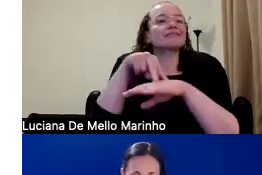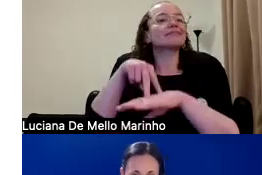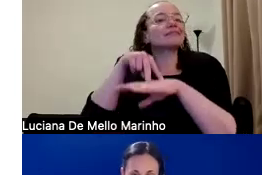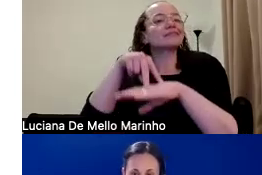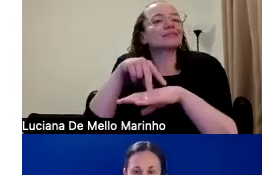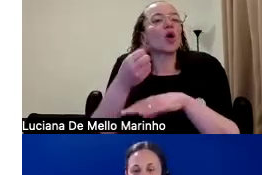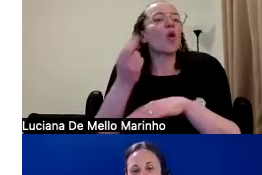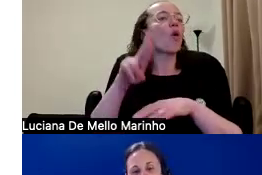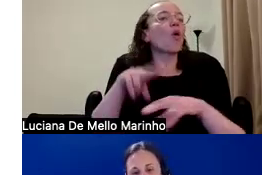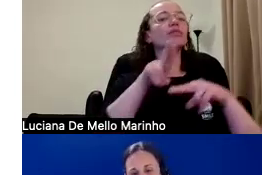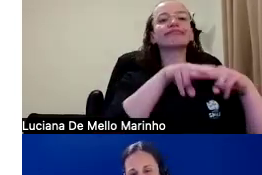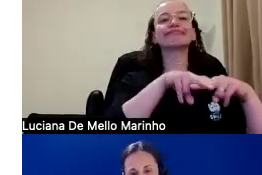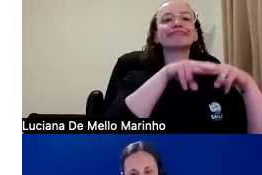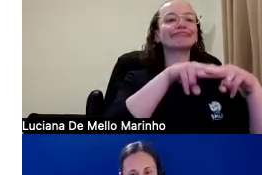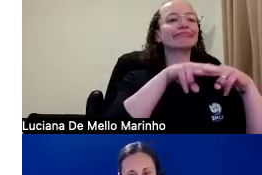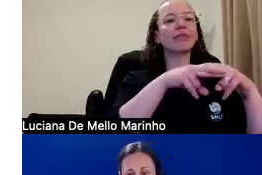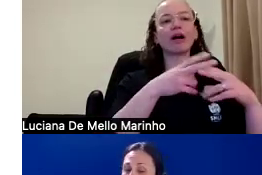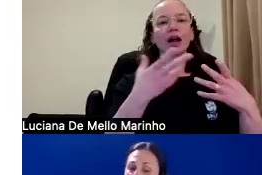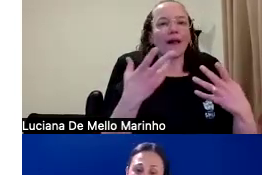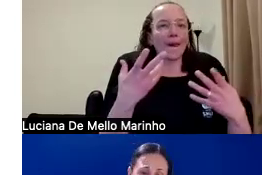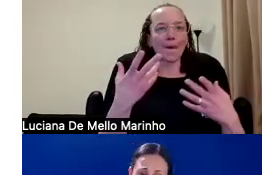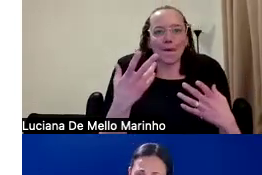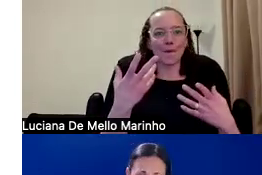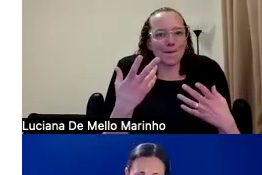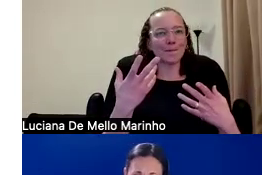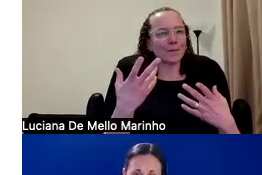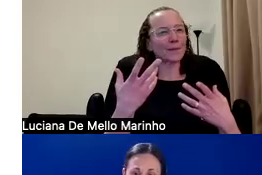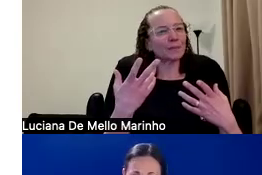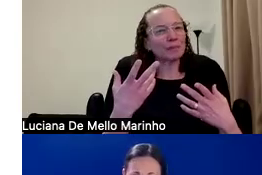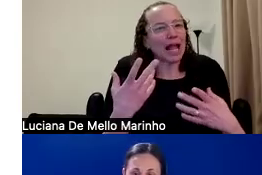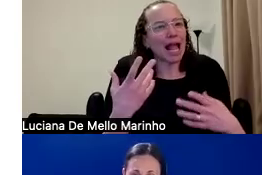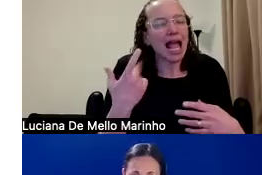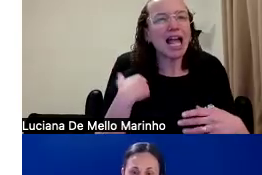able to move, and we can't just stand there in one place or sit in one place.